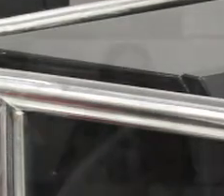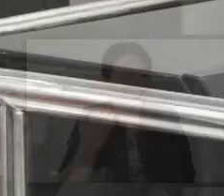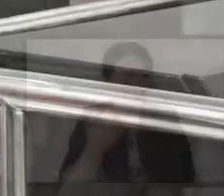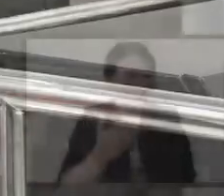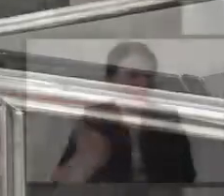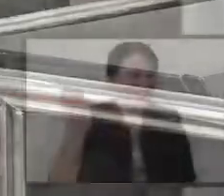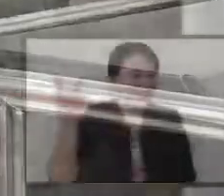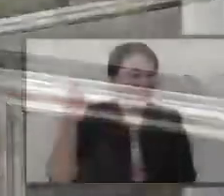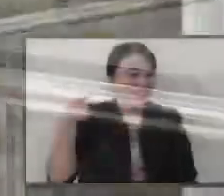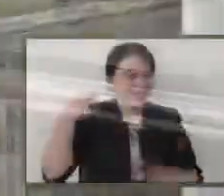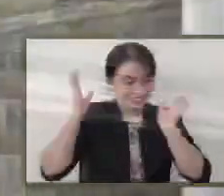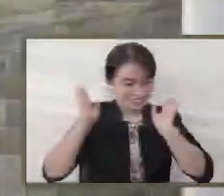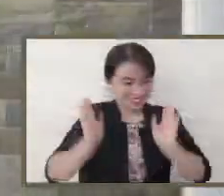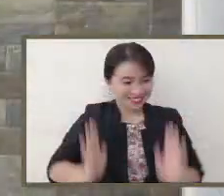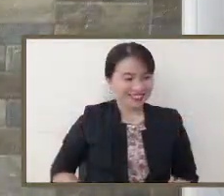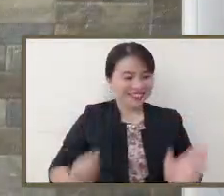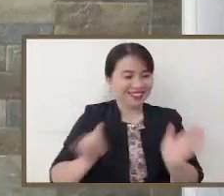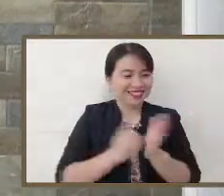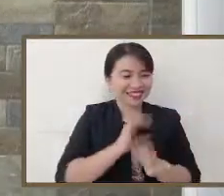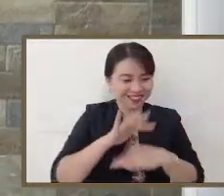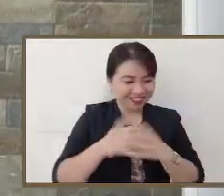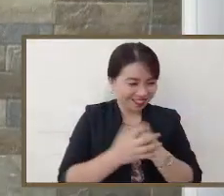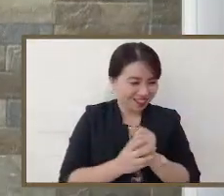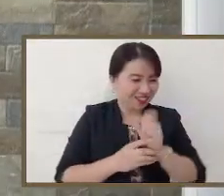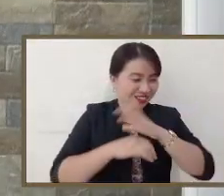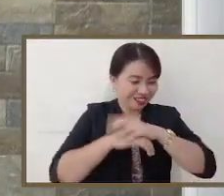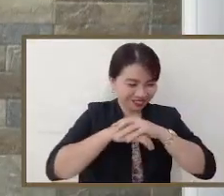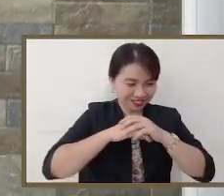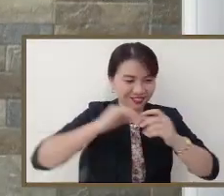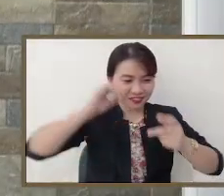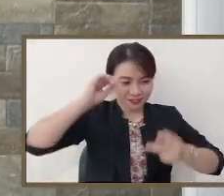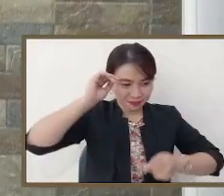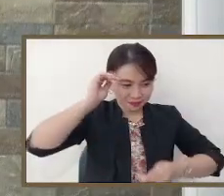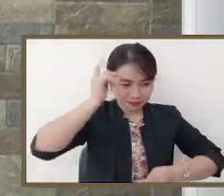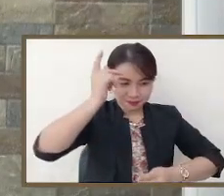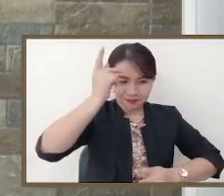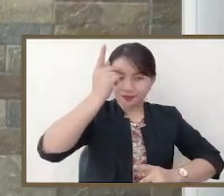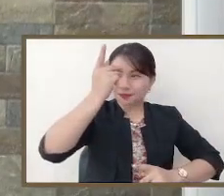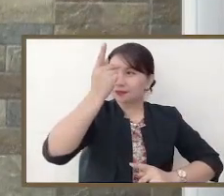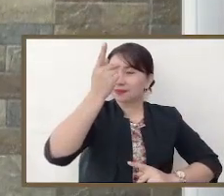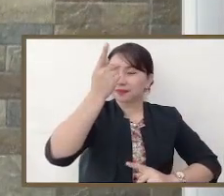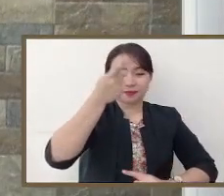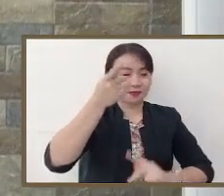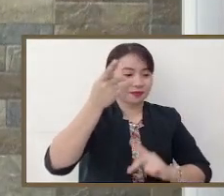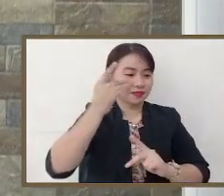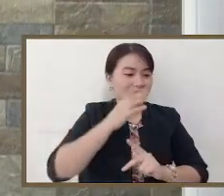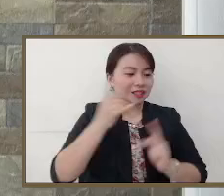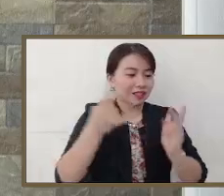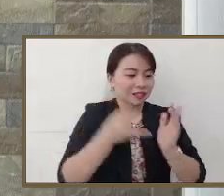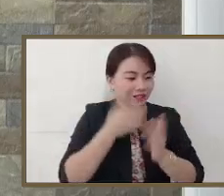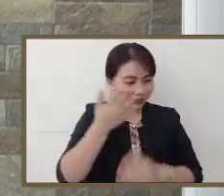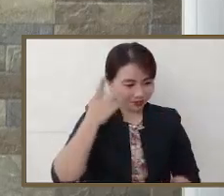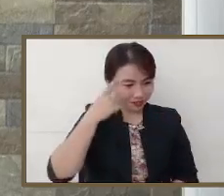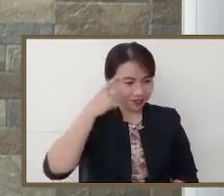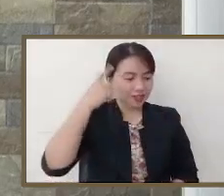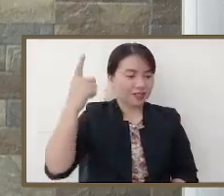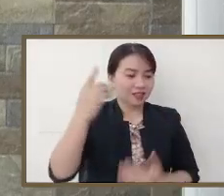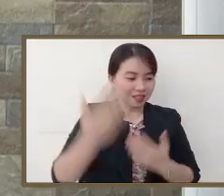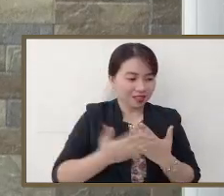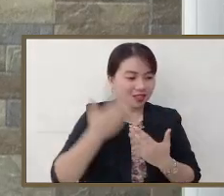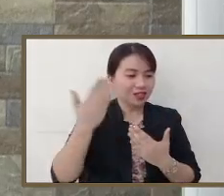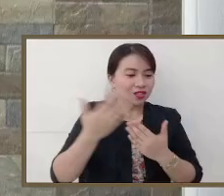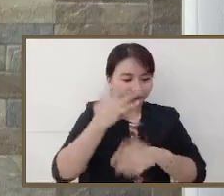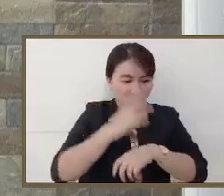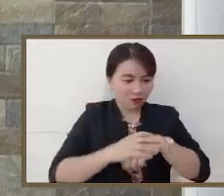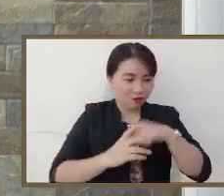you may have a body that is all wrapped up in pain, and it seems that